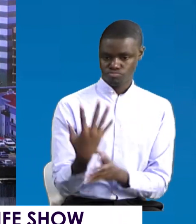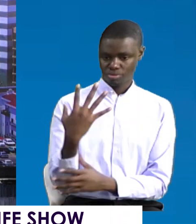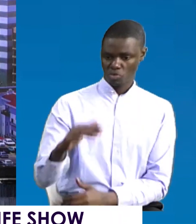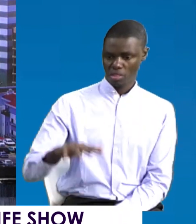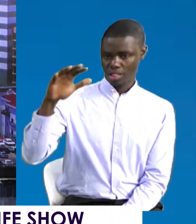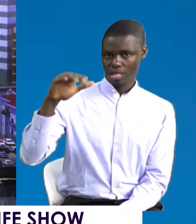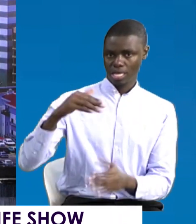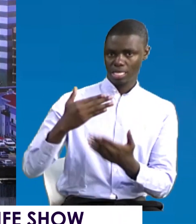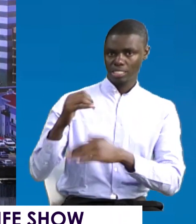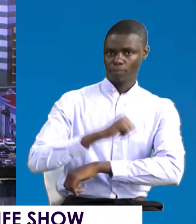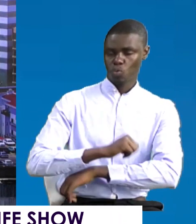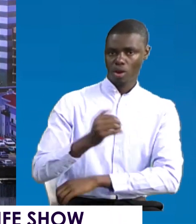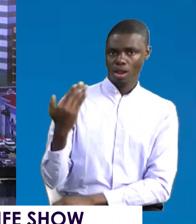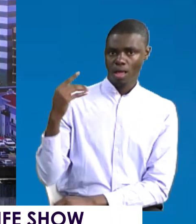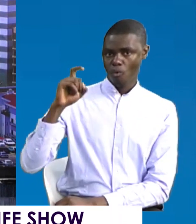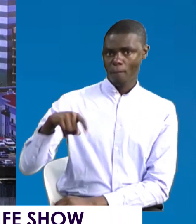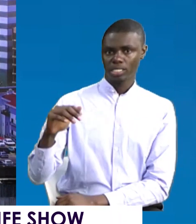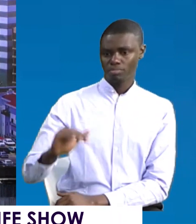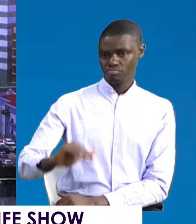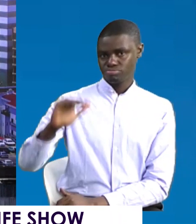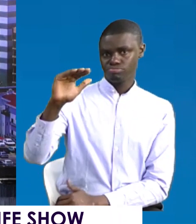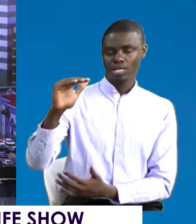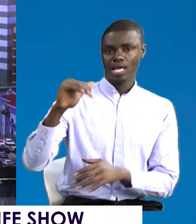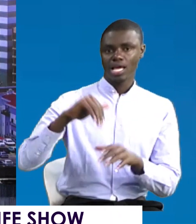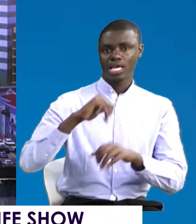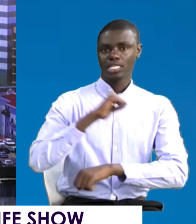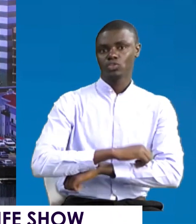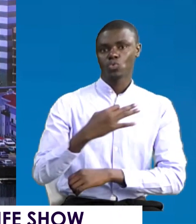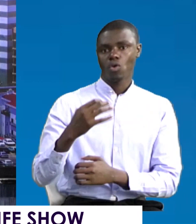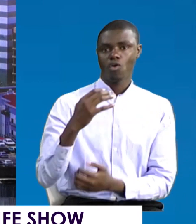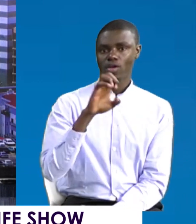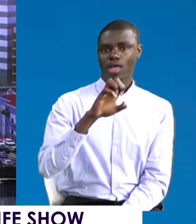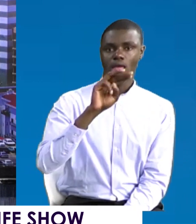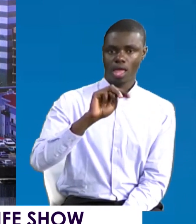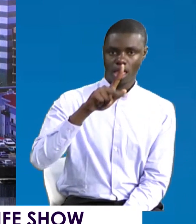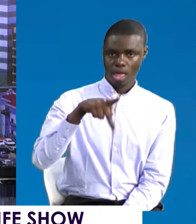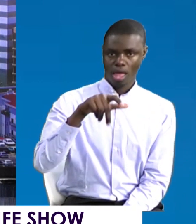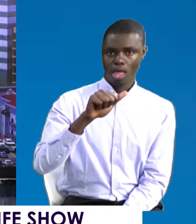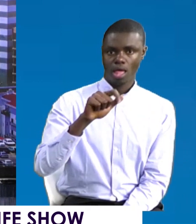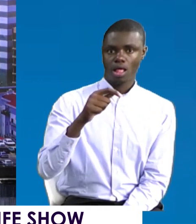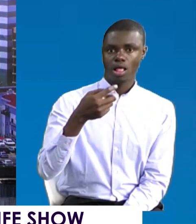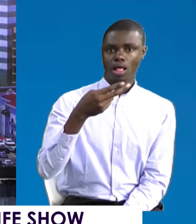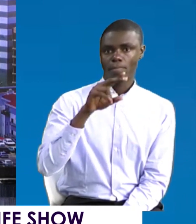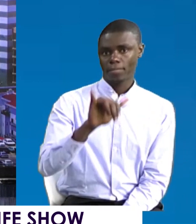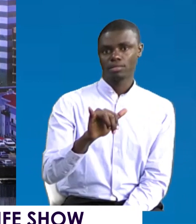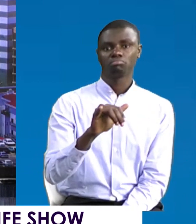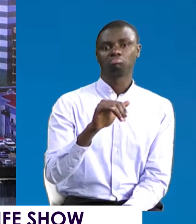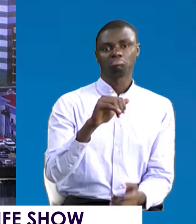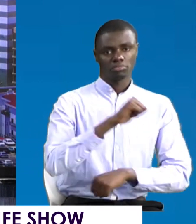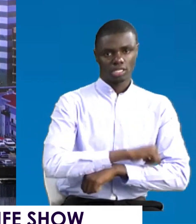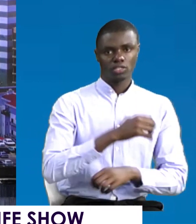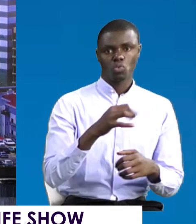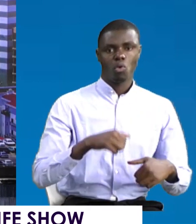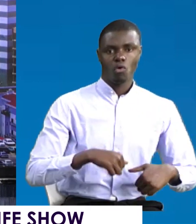certain schools. You need to be raised up in the school of empathy, in the school of pride,